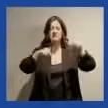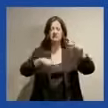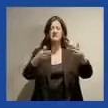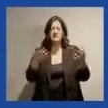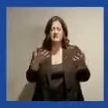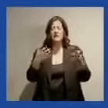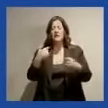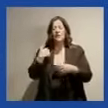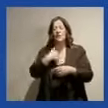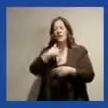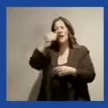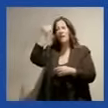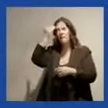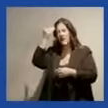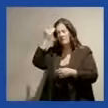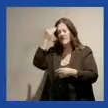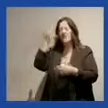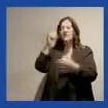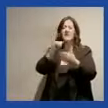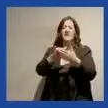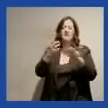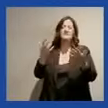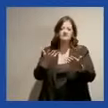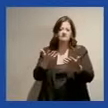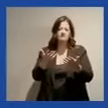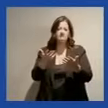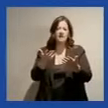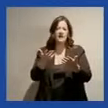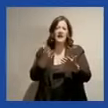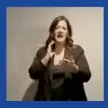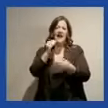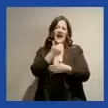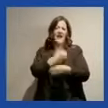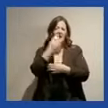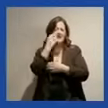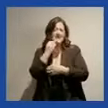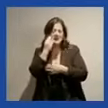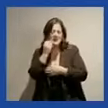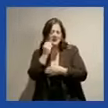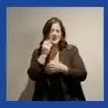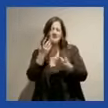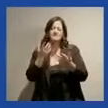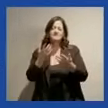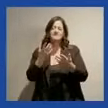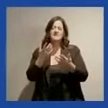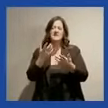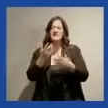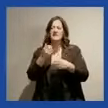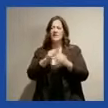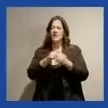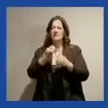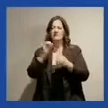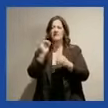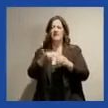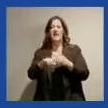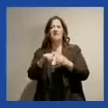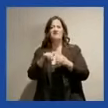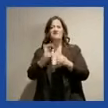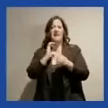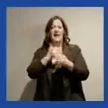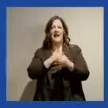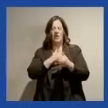We are mindful on the basis of our experience with, again, the supercharged capital